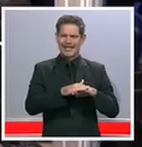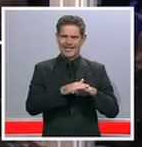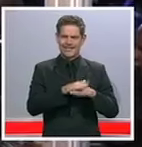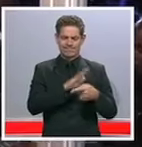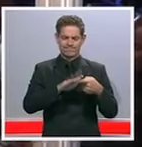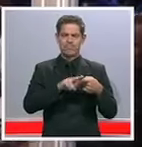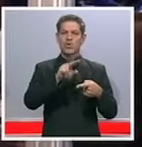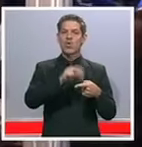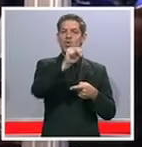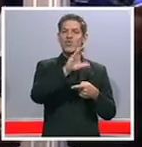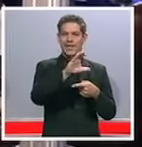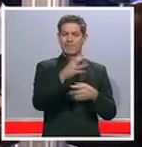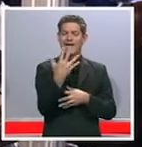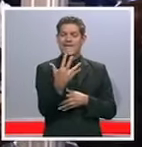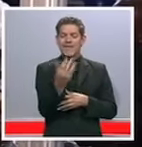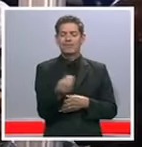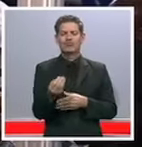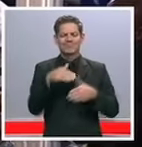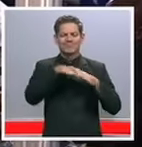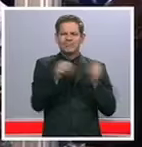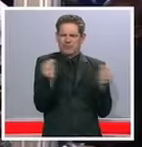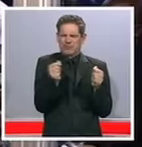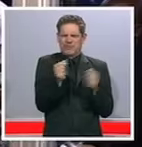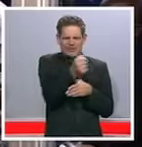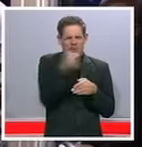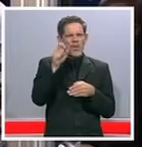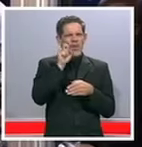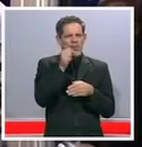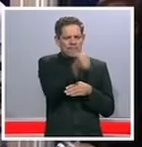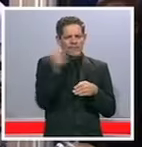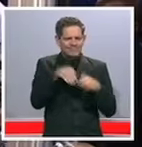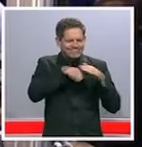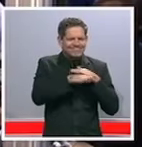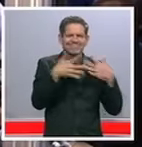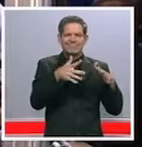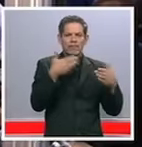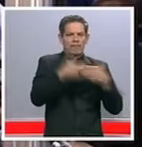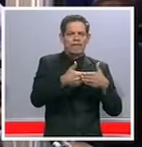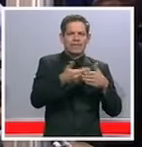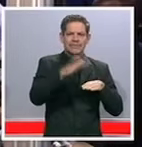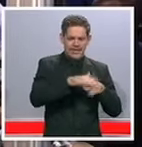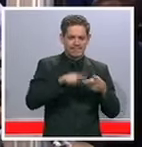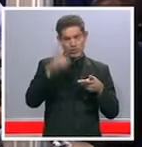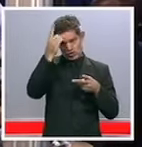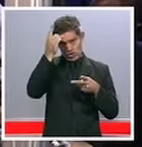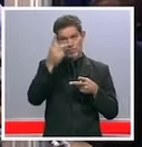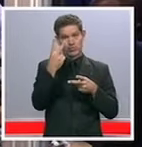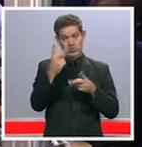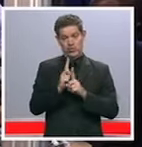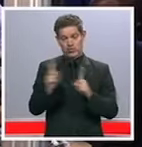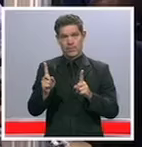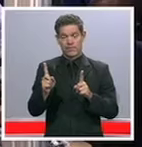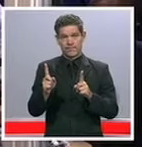In Gakama's 5 children suffocated while playing in an old freezer. And in Durban, police are investigating 2 separate